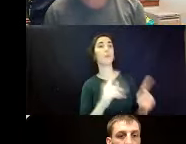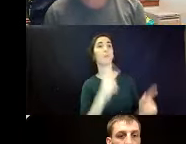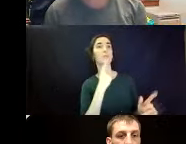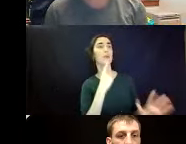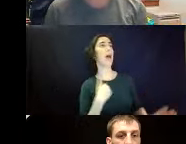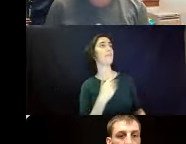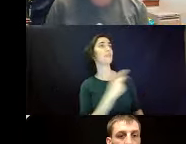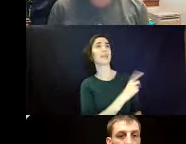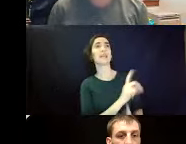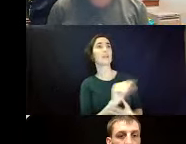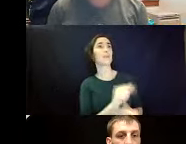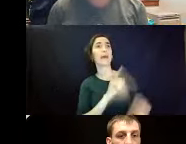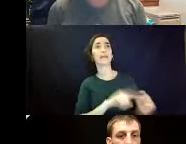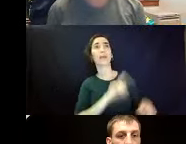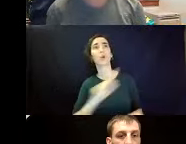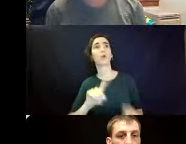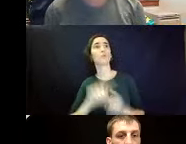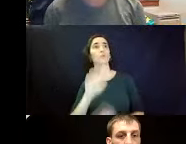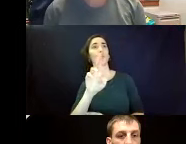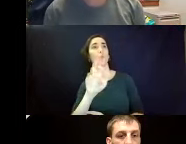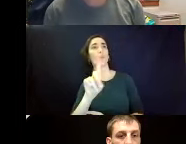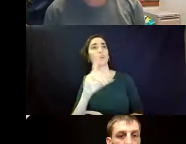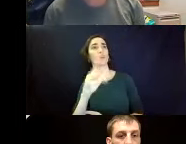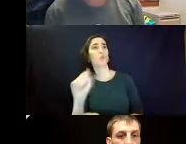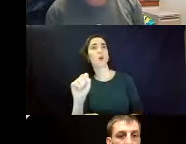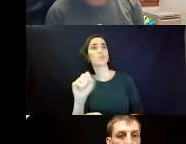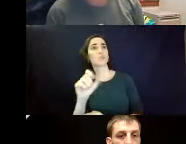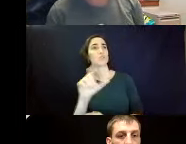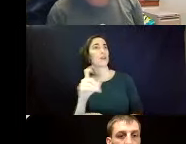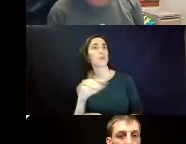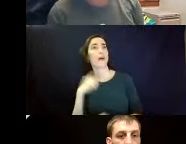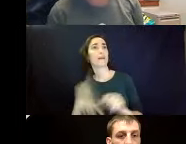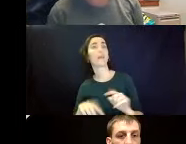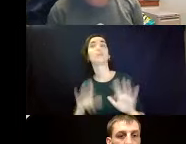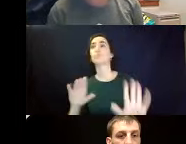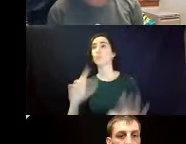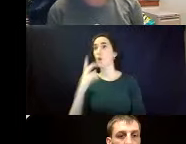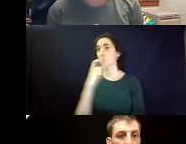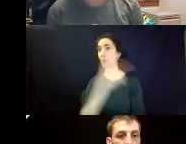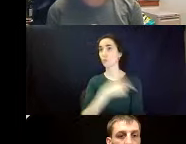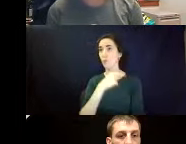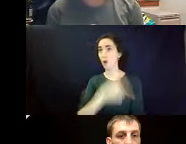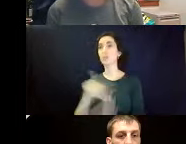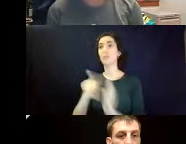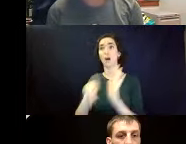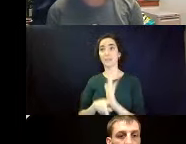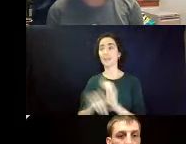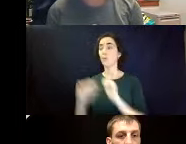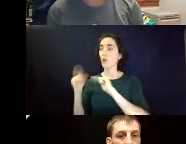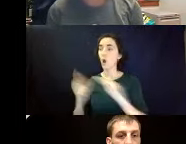does have policies that everyone is welcome, and each one of our shelters has